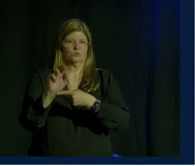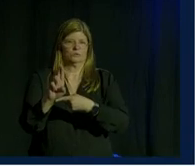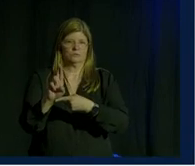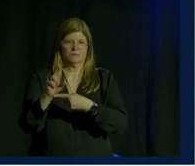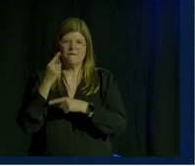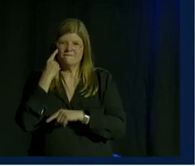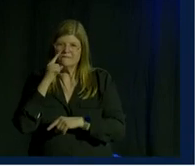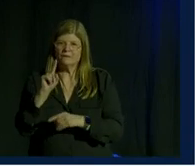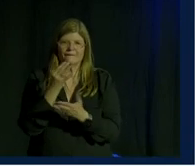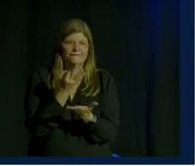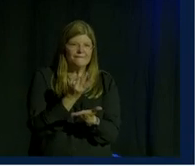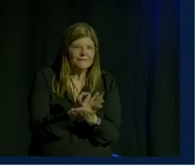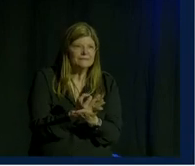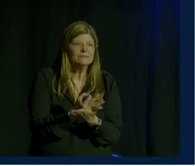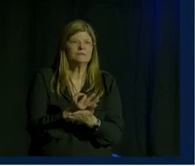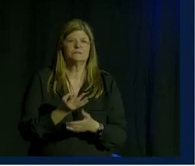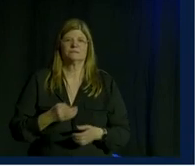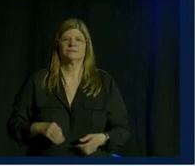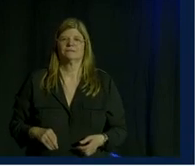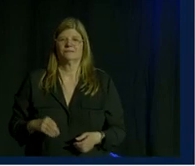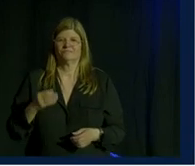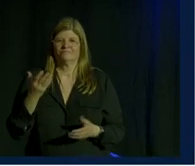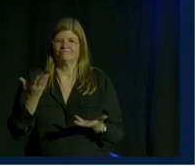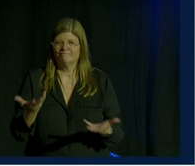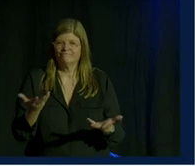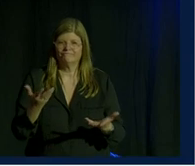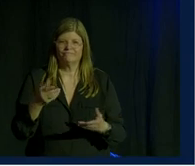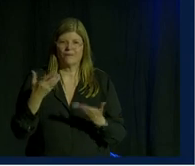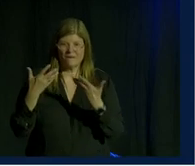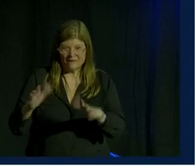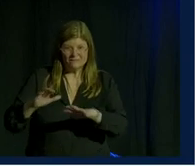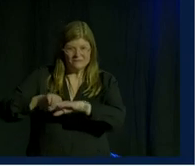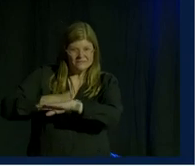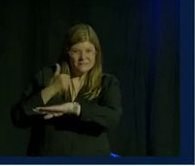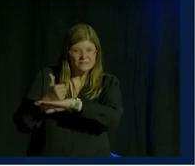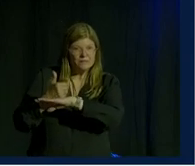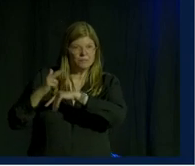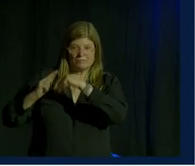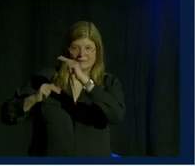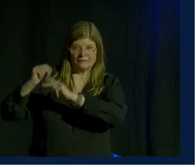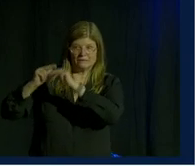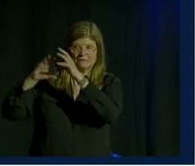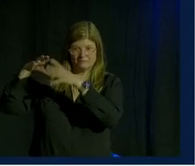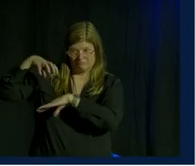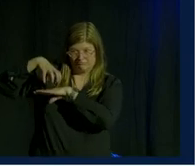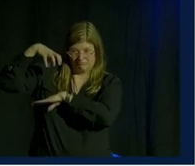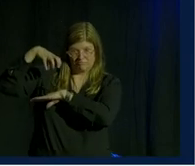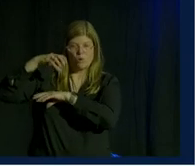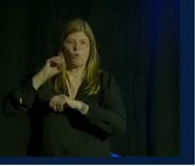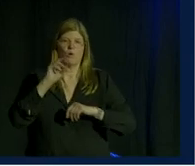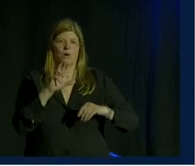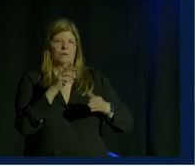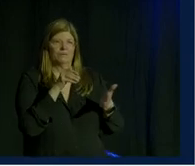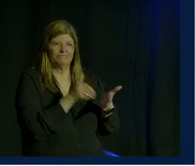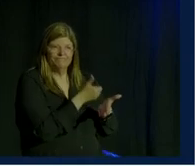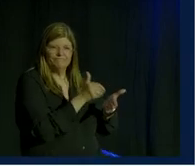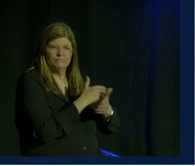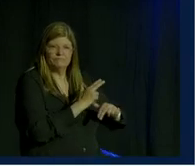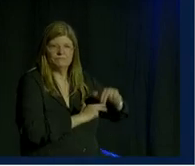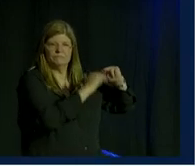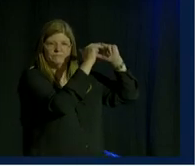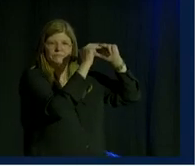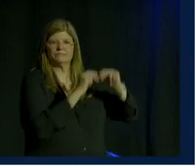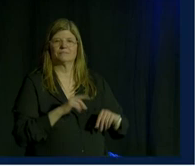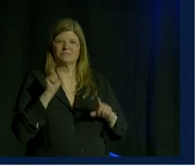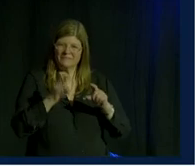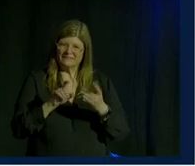and owners of existing buildings. Both of these are wonderful financial instruments for BEPS and tools. Reach out to the Green Bank if you haven't done it